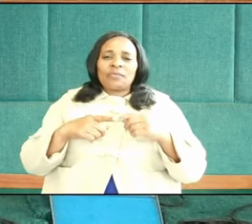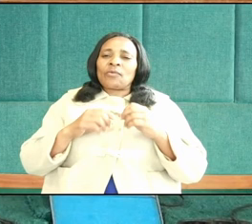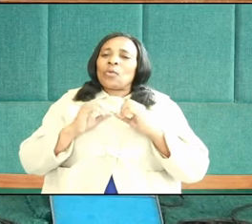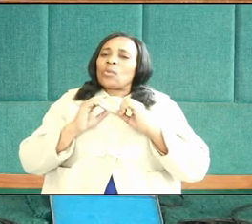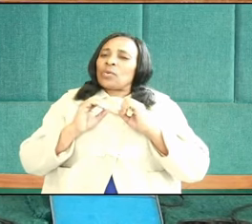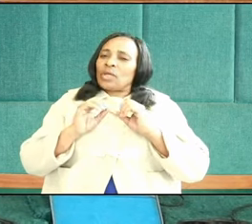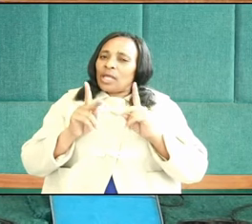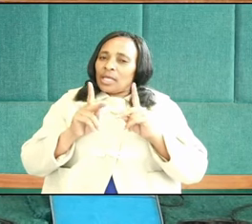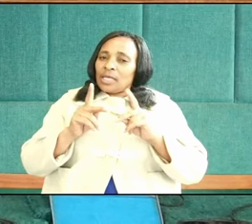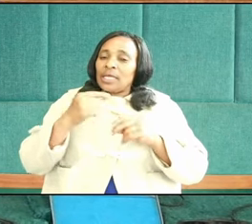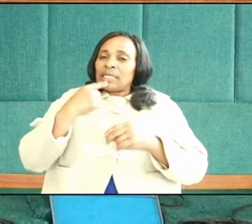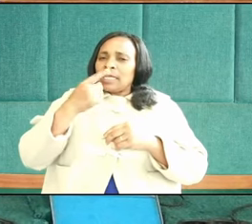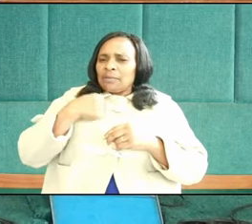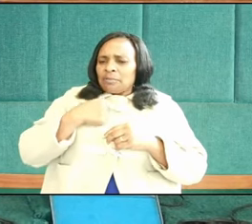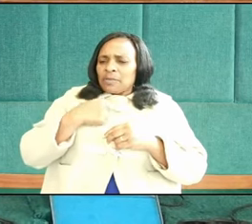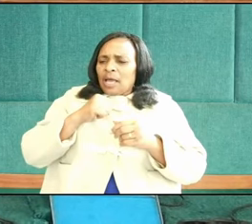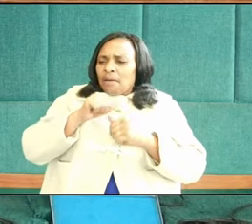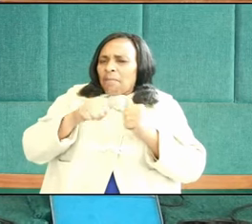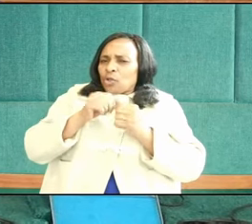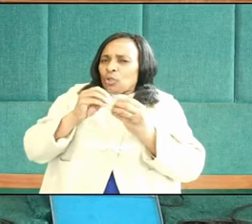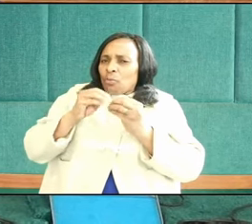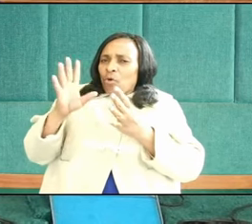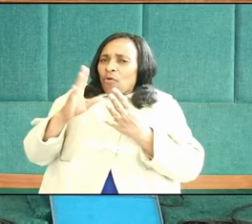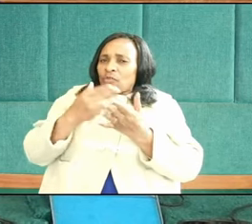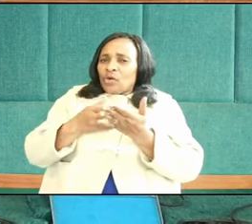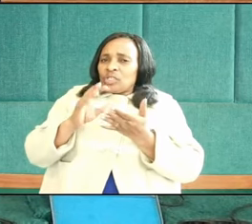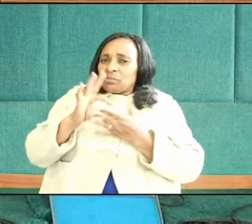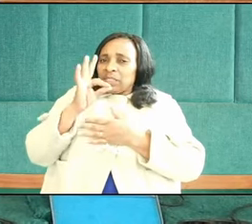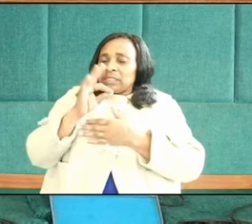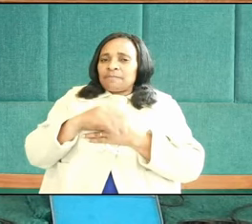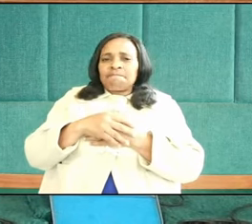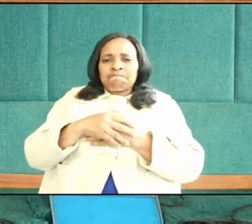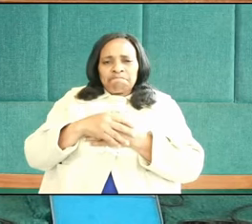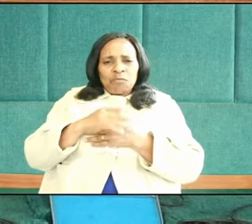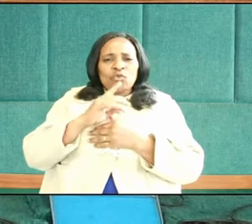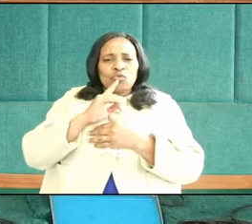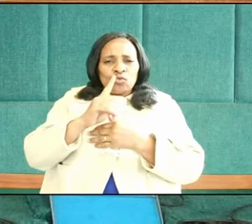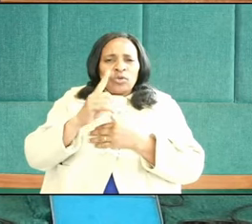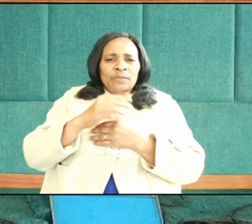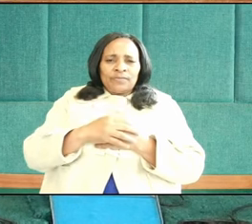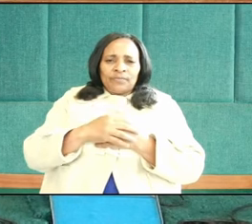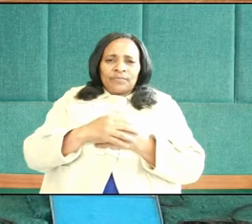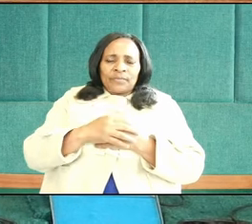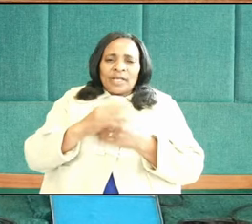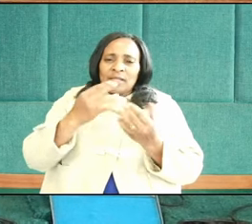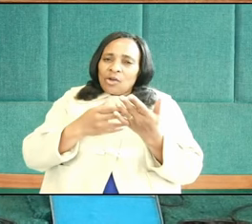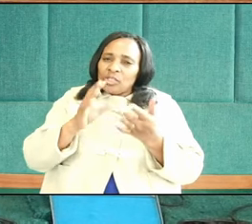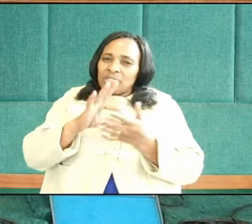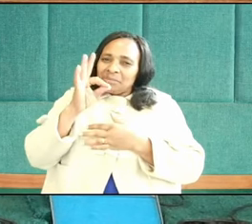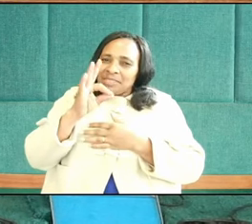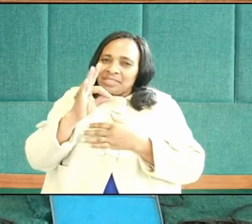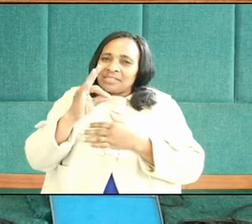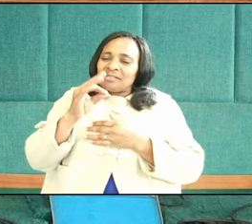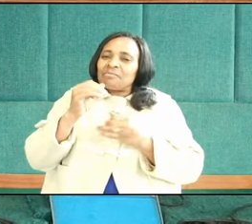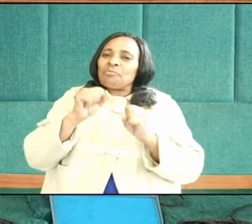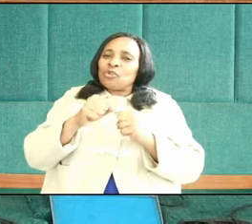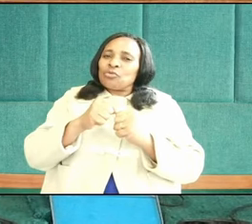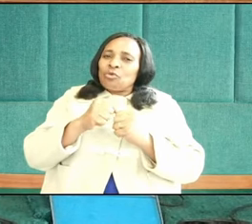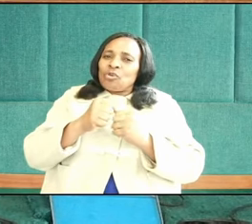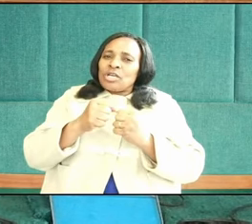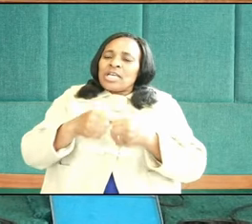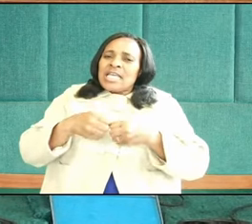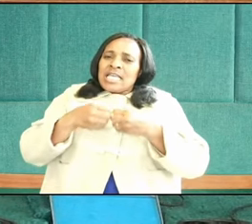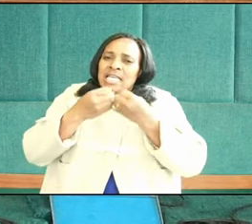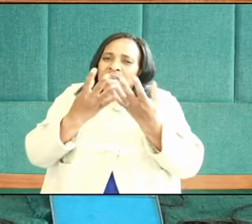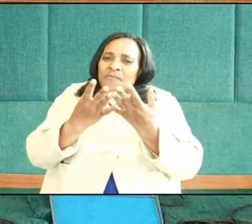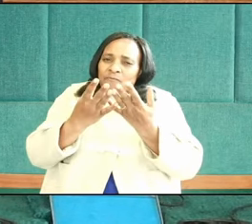Can you tell me a little bit more of the Holy Spirit? Sure, Lenora. The Holy Spirit loves to give us